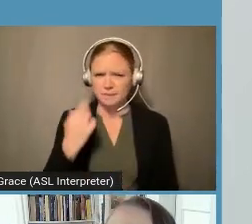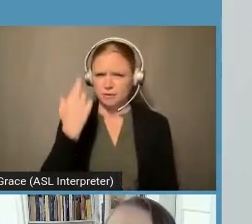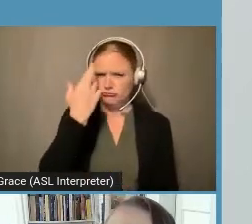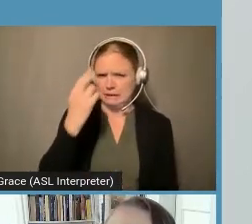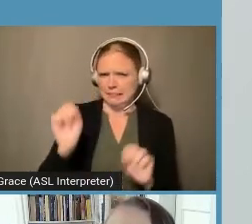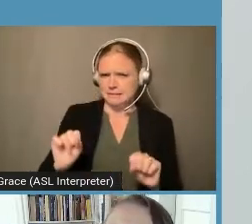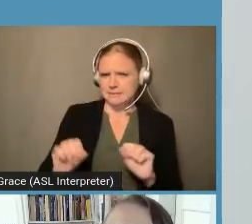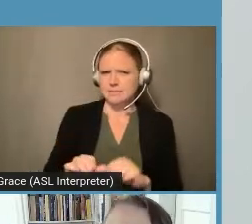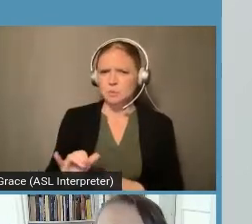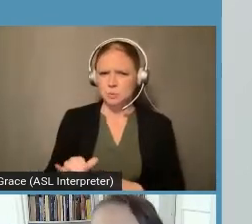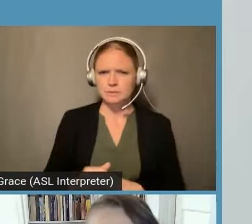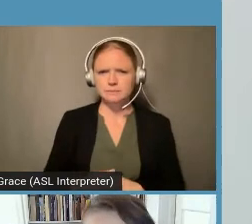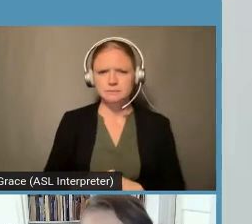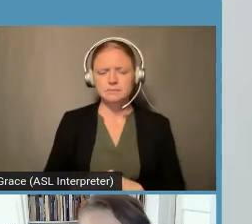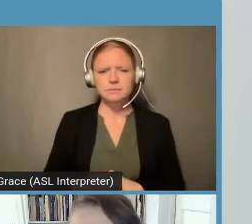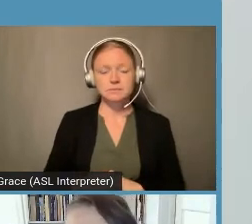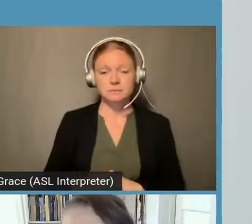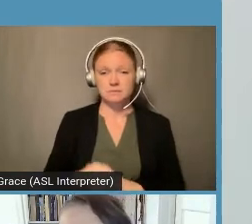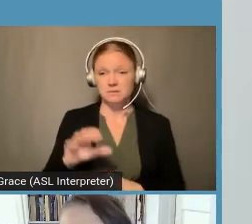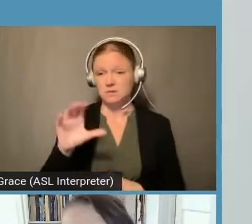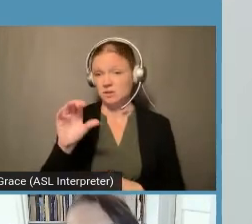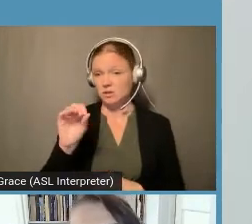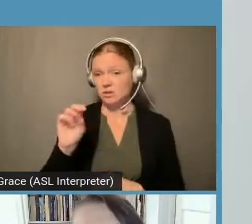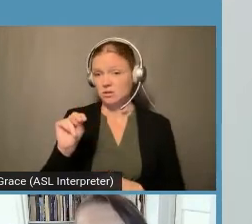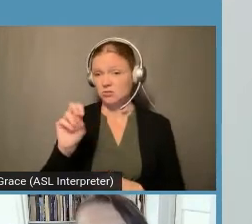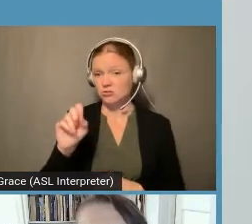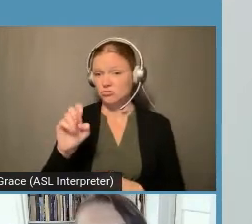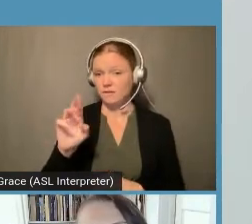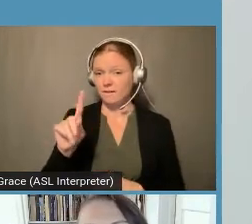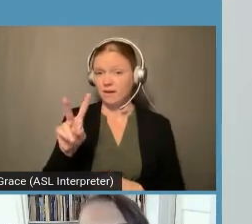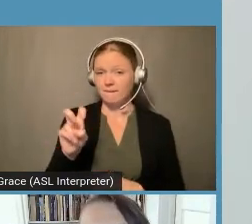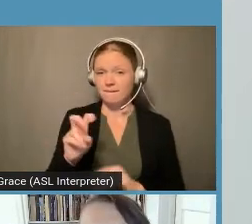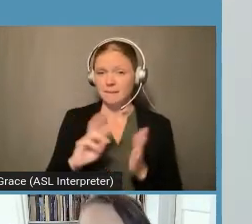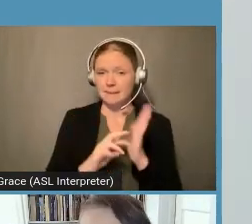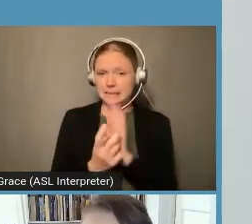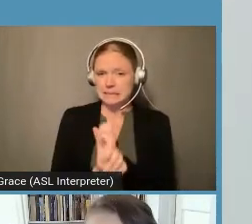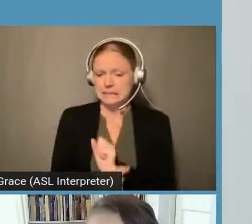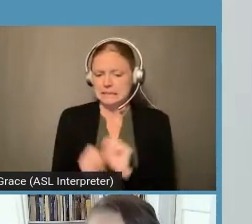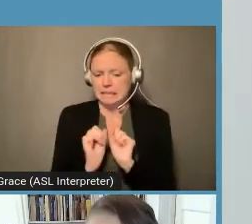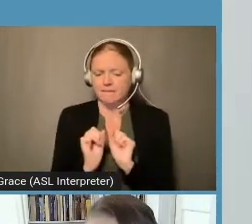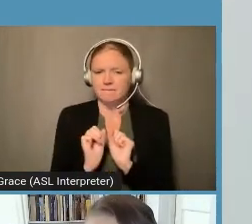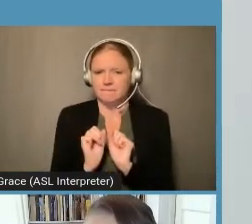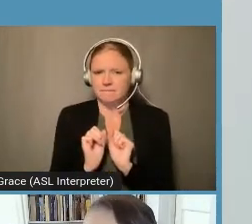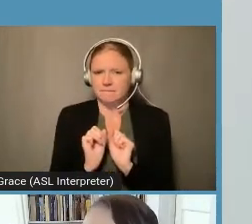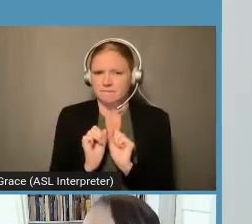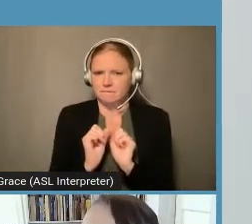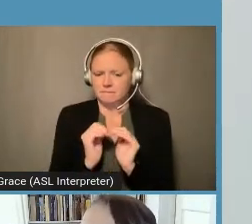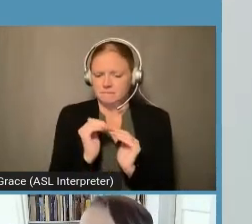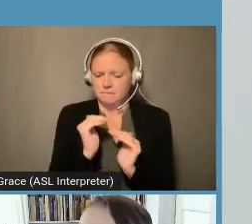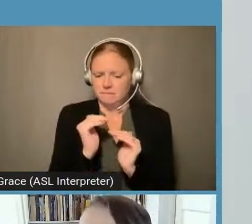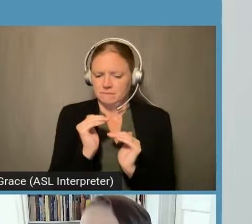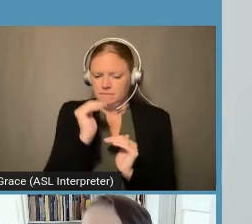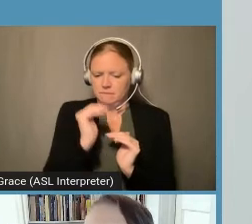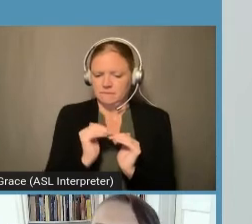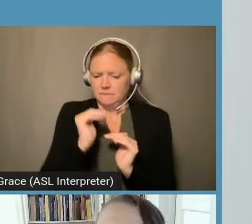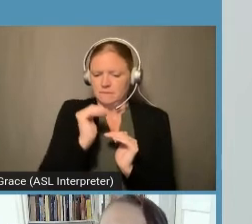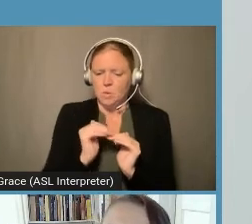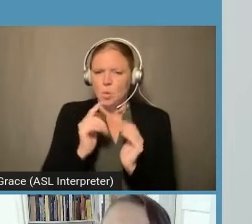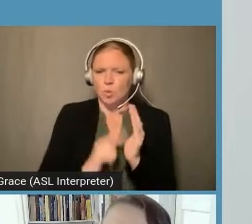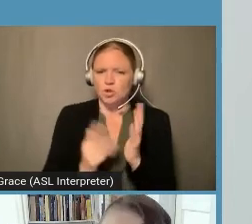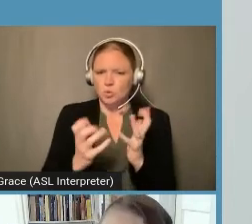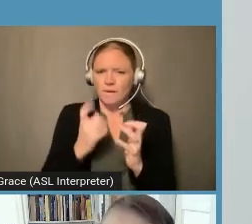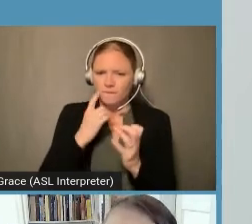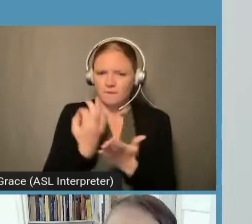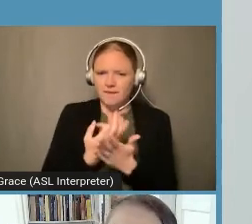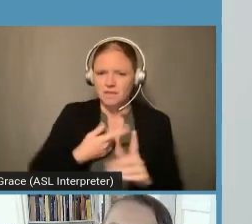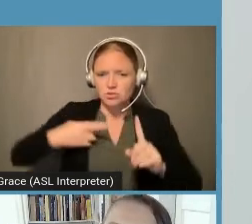be, conservative even in what you want those financial targets to be, because having them